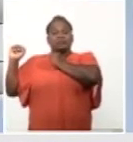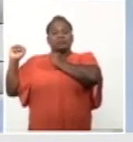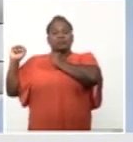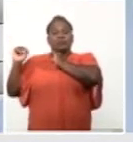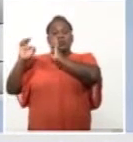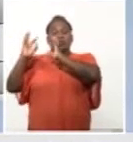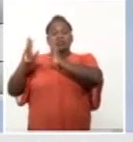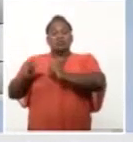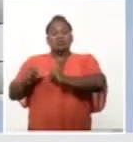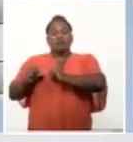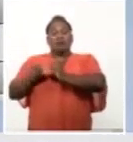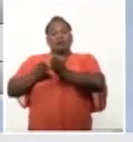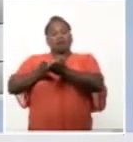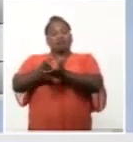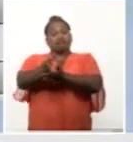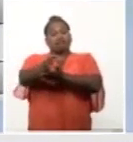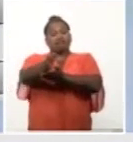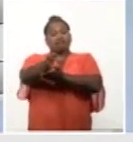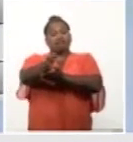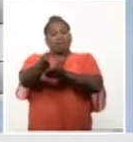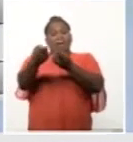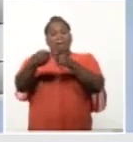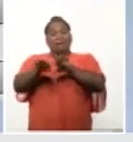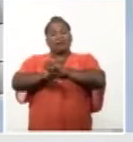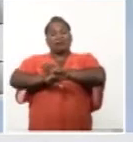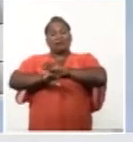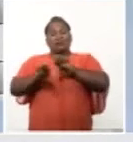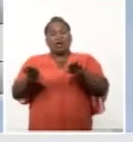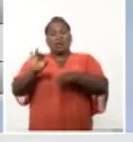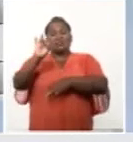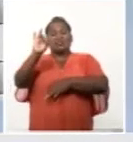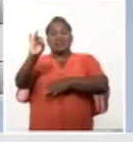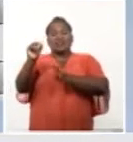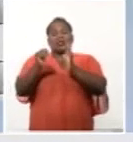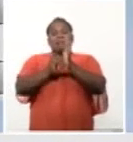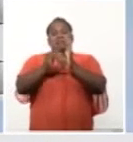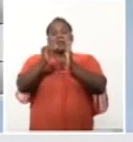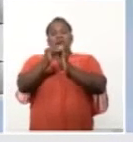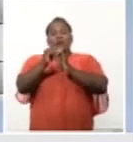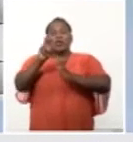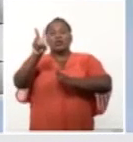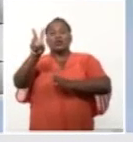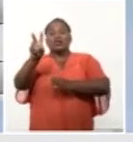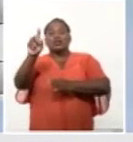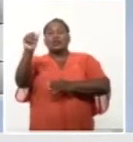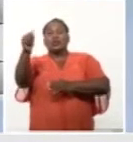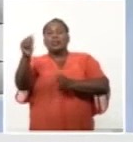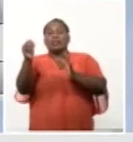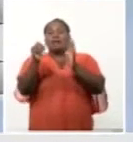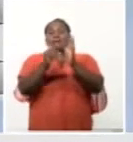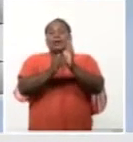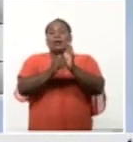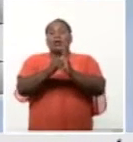It's the number we have been mentioning, and there is now a total of